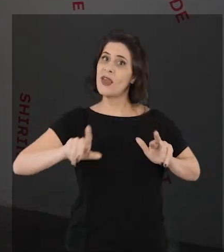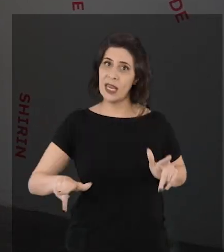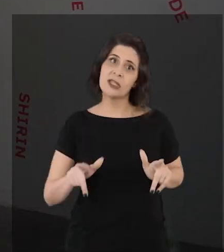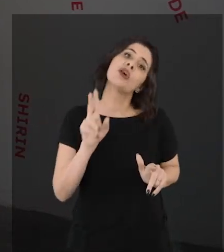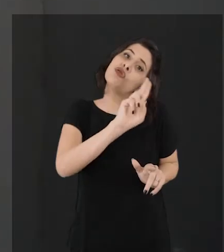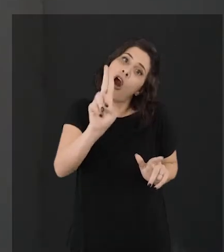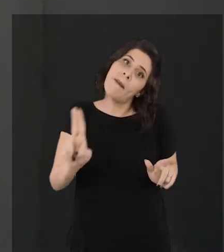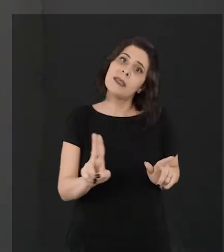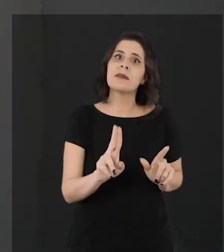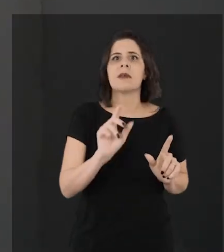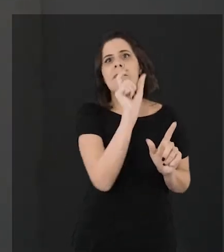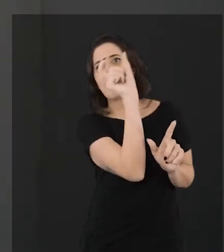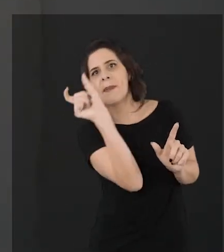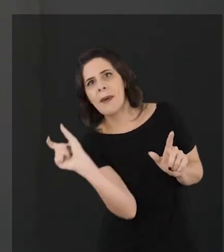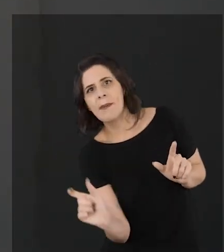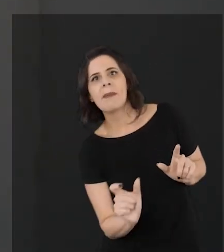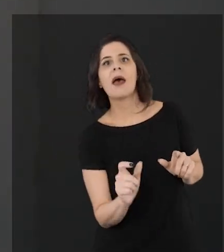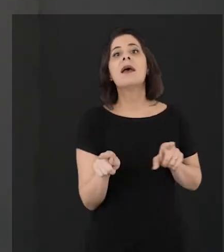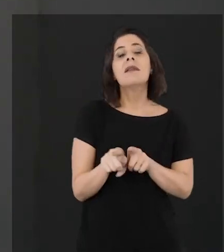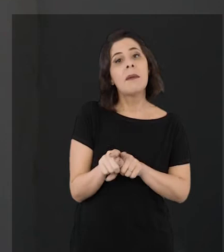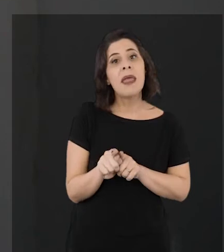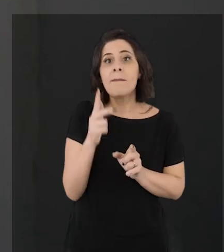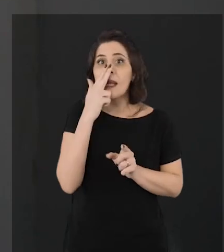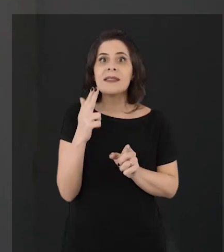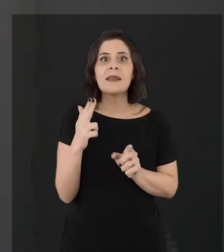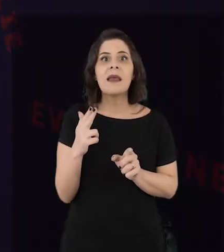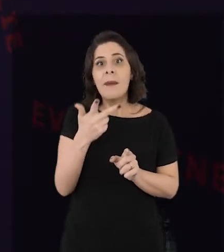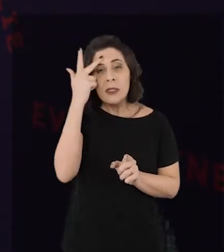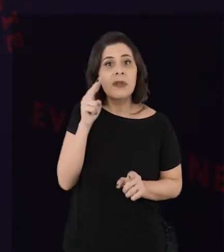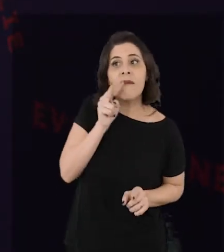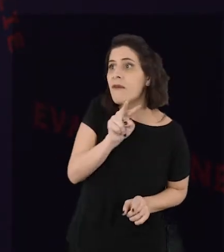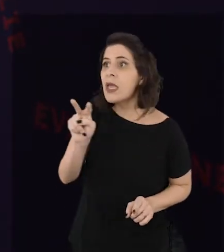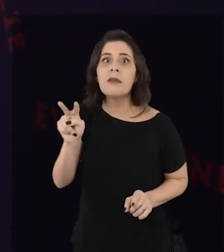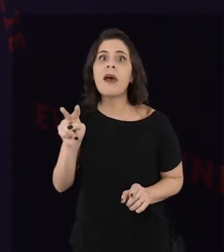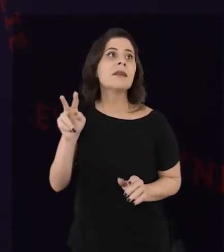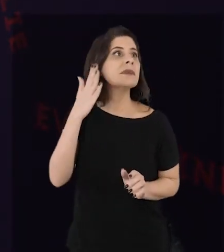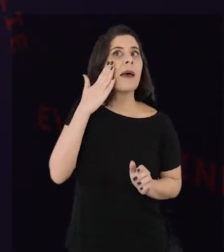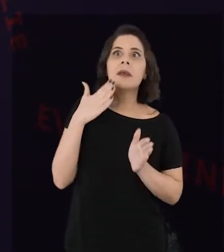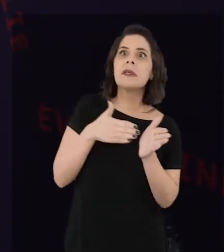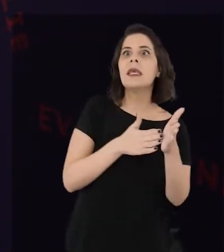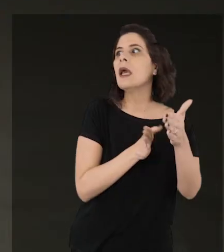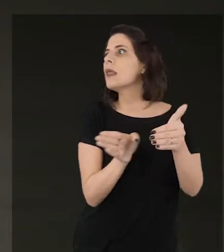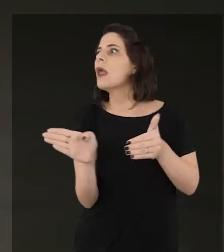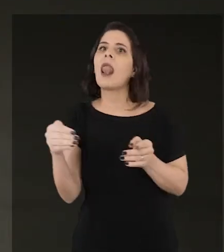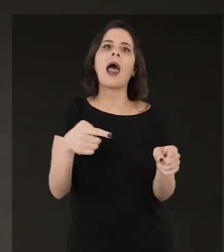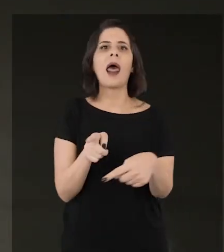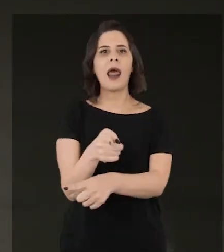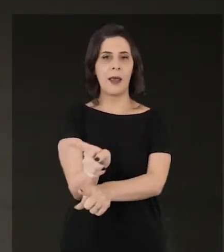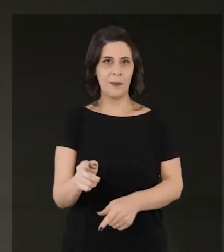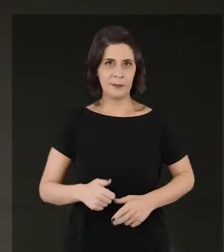proper names, and also directs the viewer through the space.